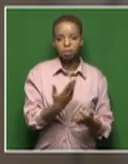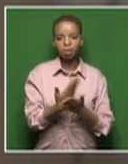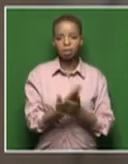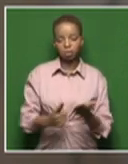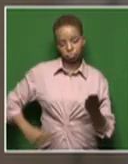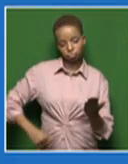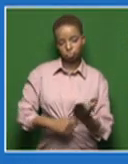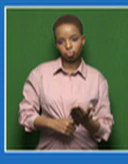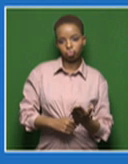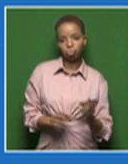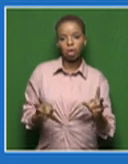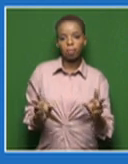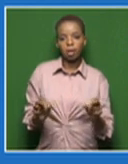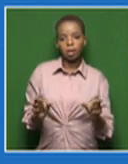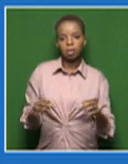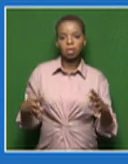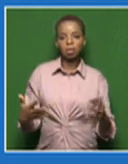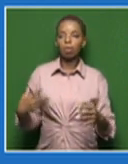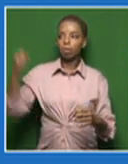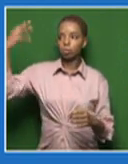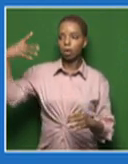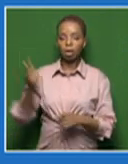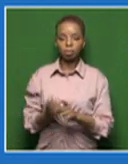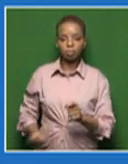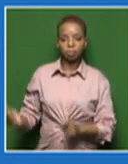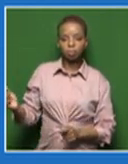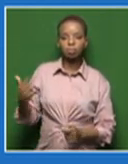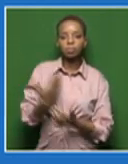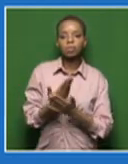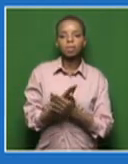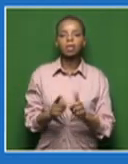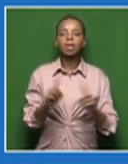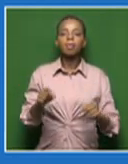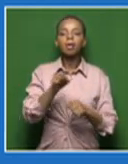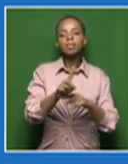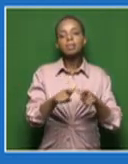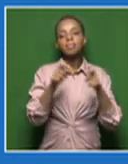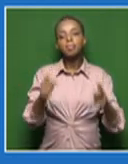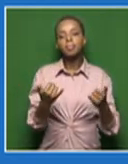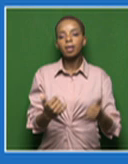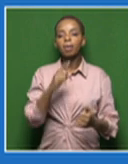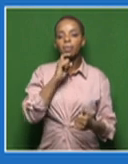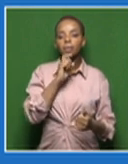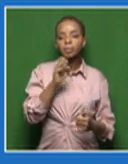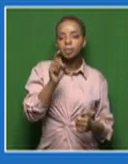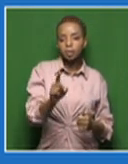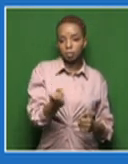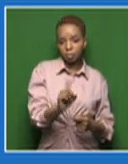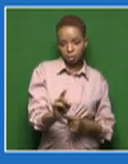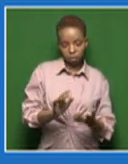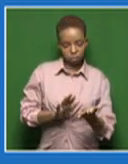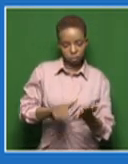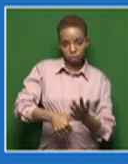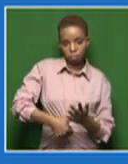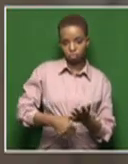solar. Vella integrates with the most existing biometric systems that currently use fingerprint scanners and